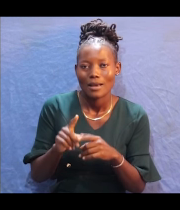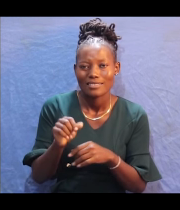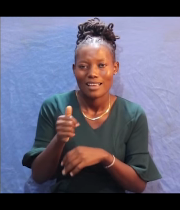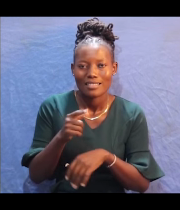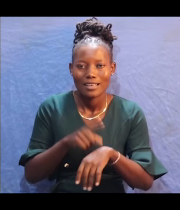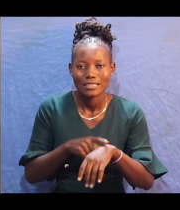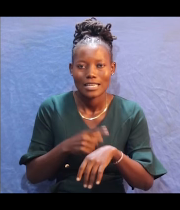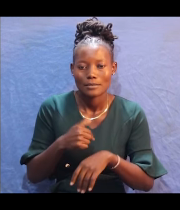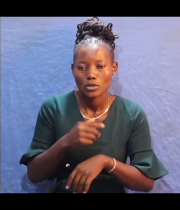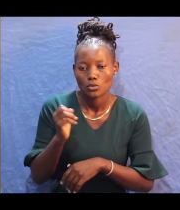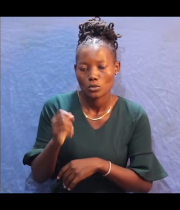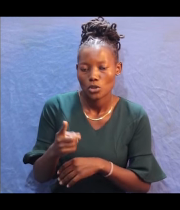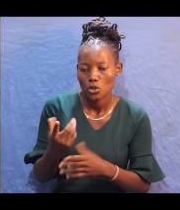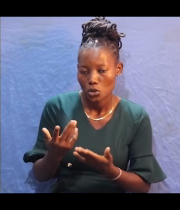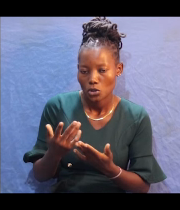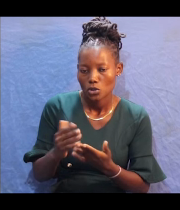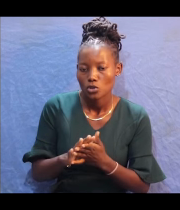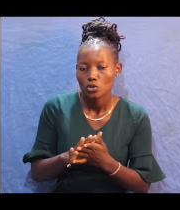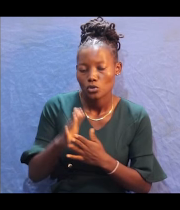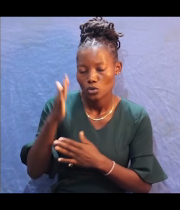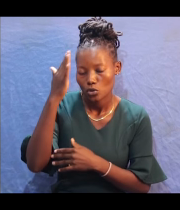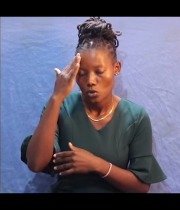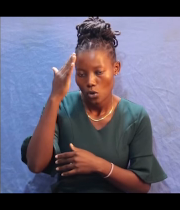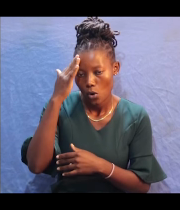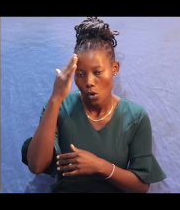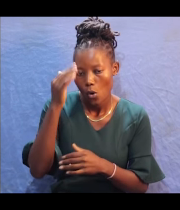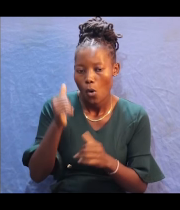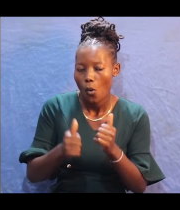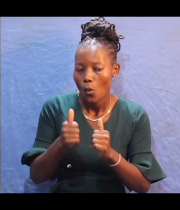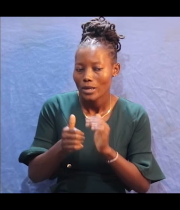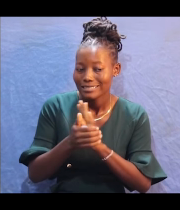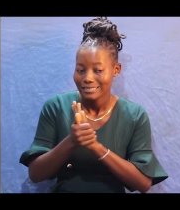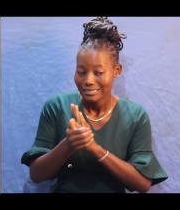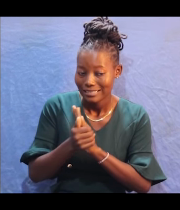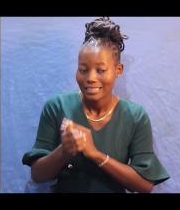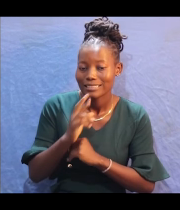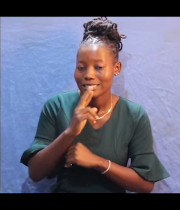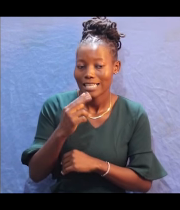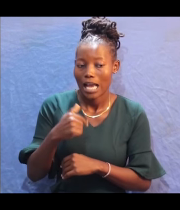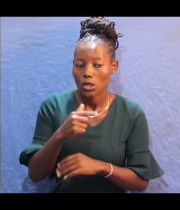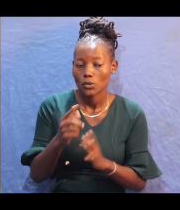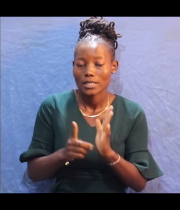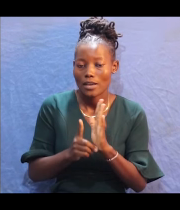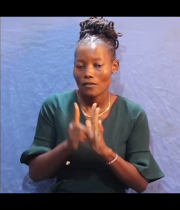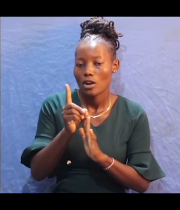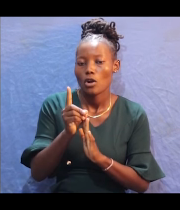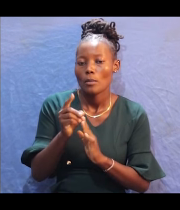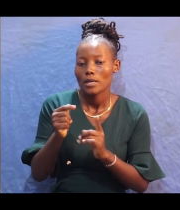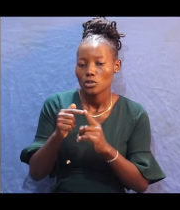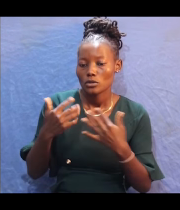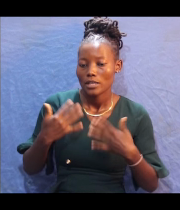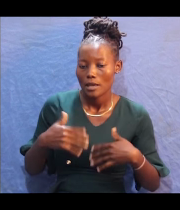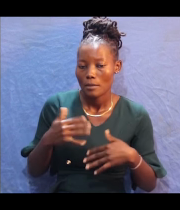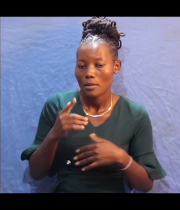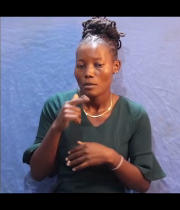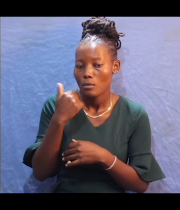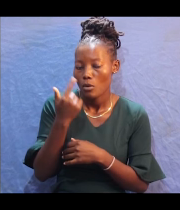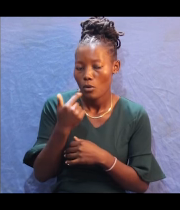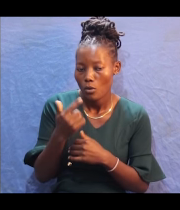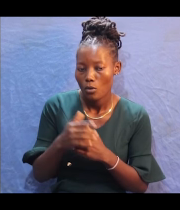we need to take a step back and we need to realize which skills are we developing to the people who are part of my